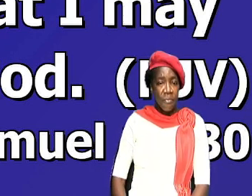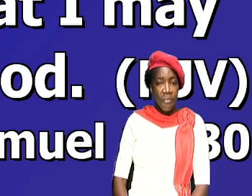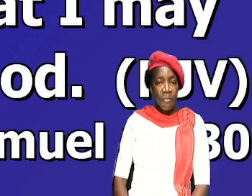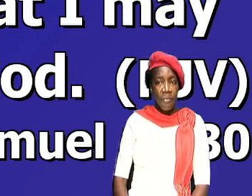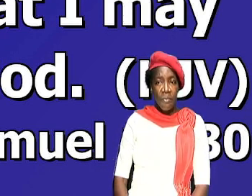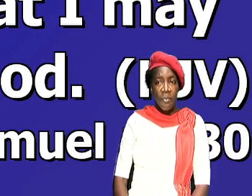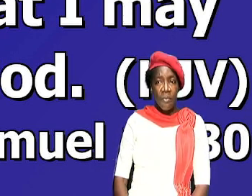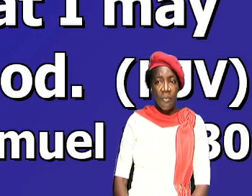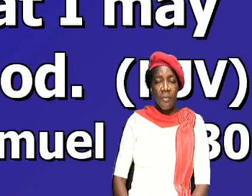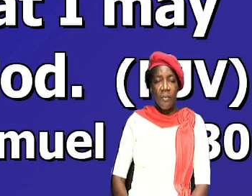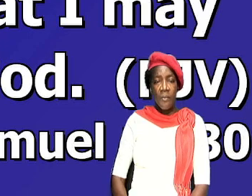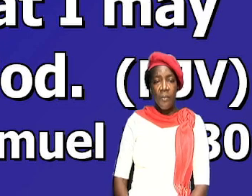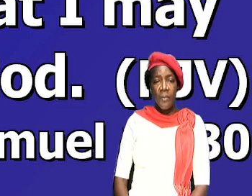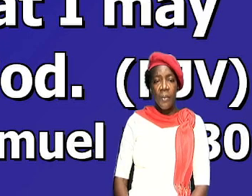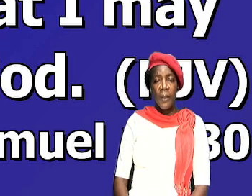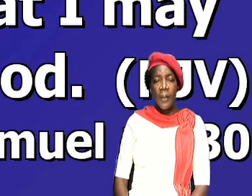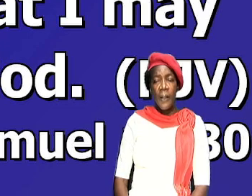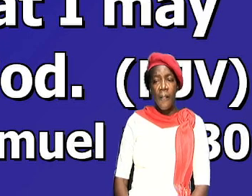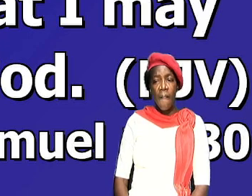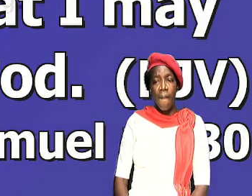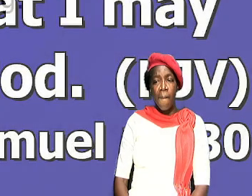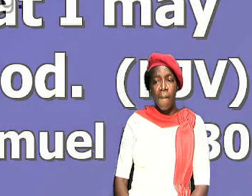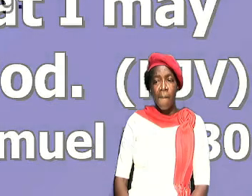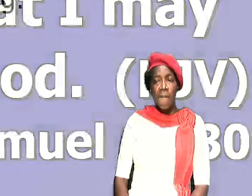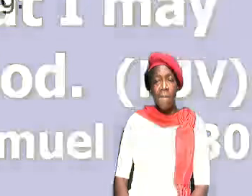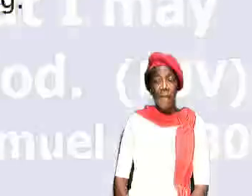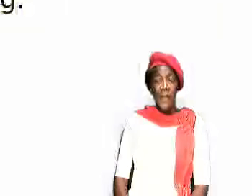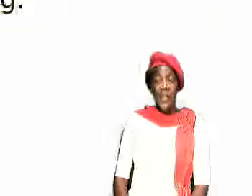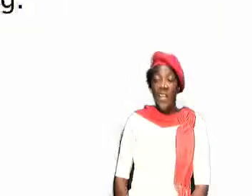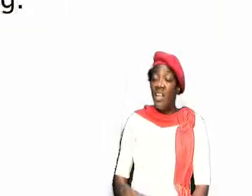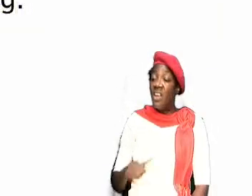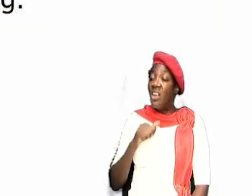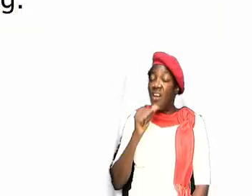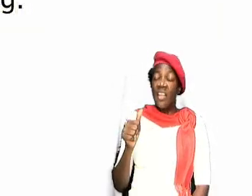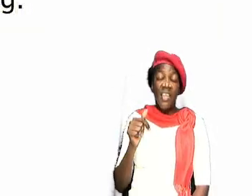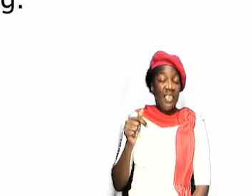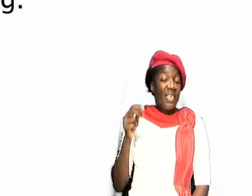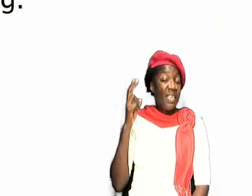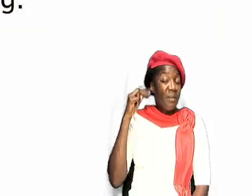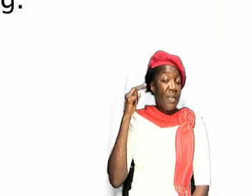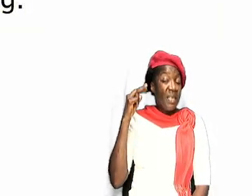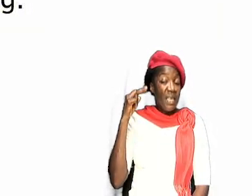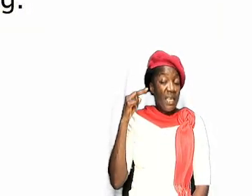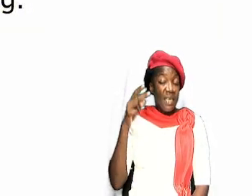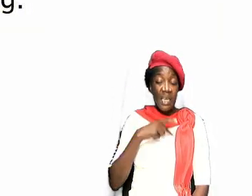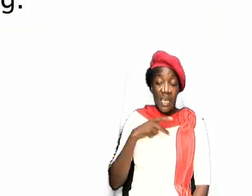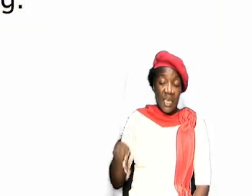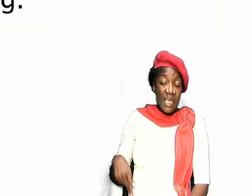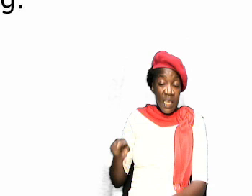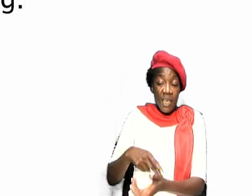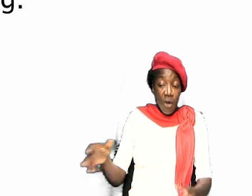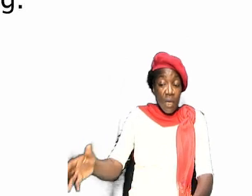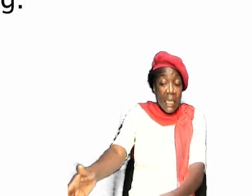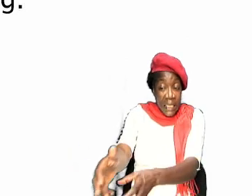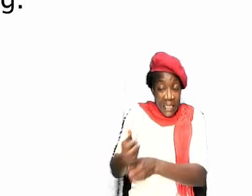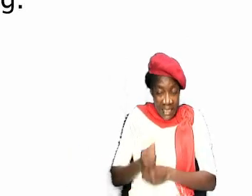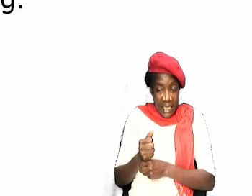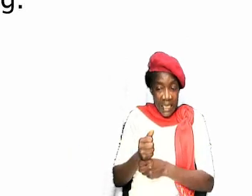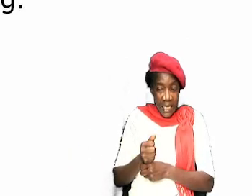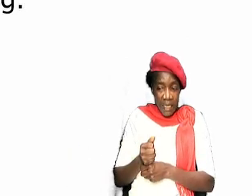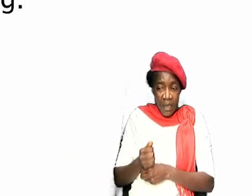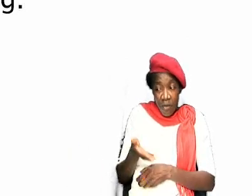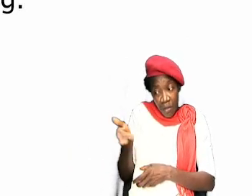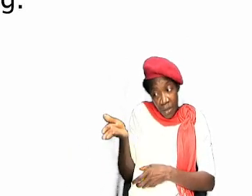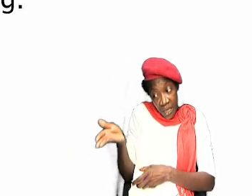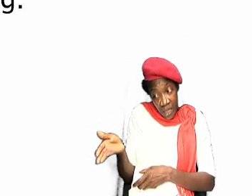Let us go back to the slide. So it was not until he heard that, you know, the kingdom would rent from him, that